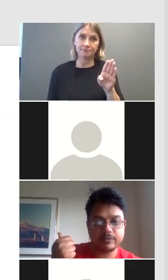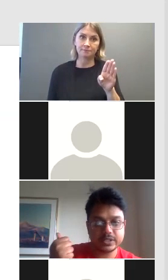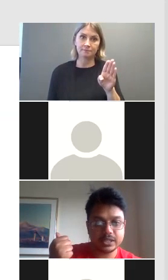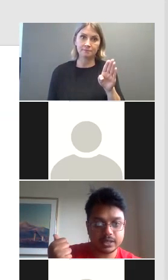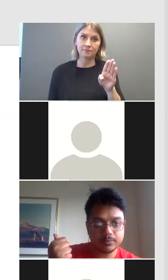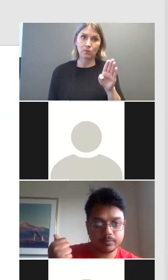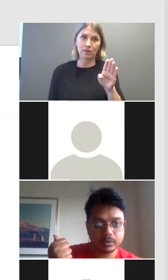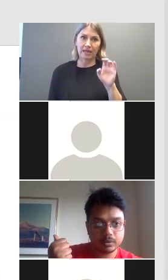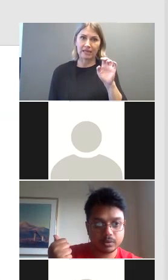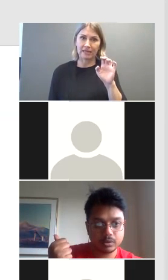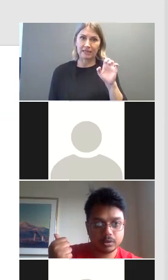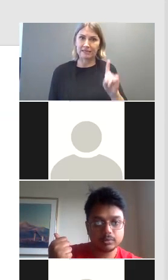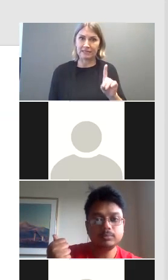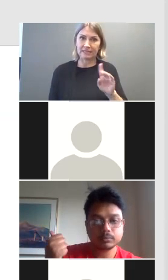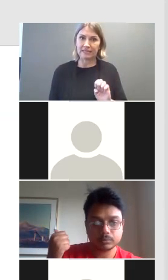B, E, F, C, D?